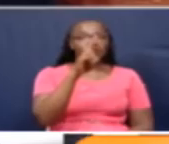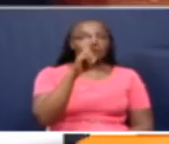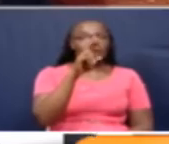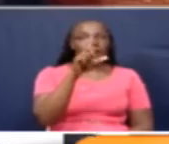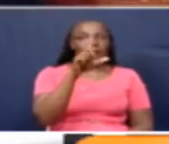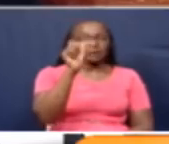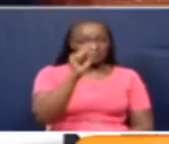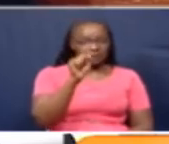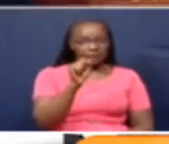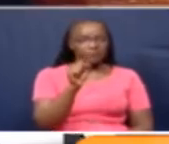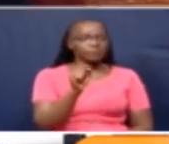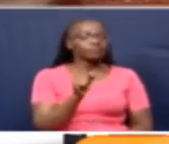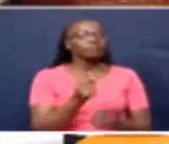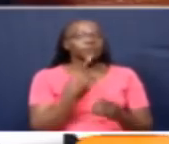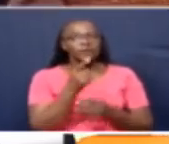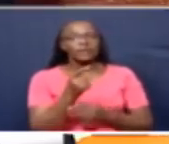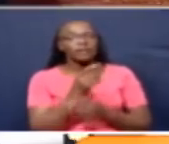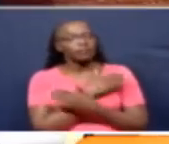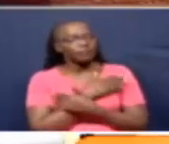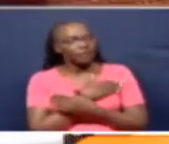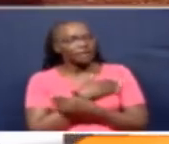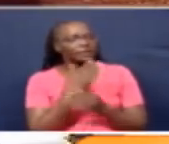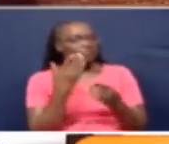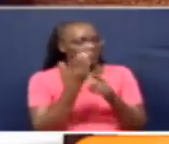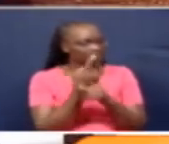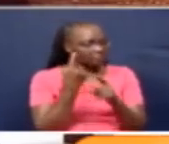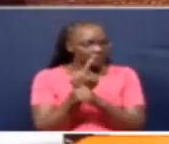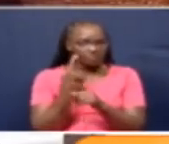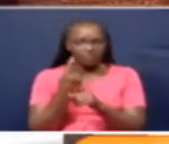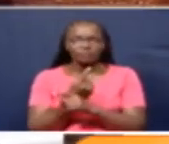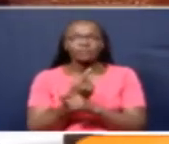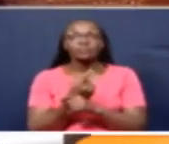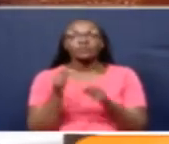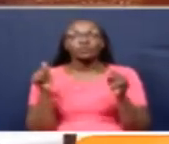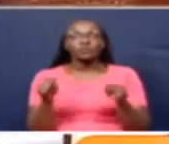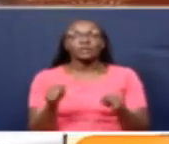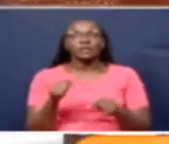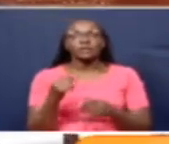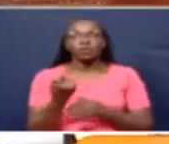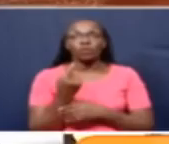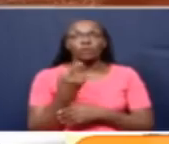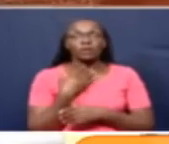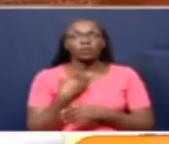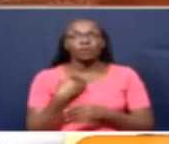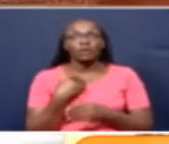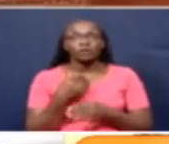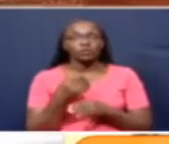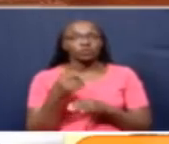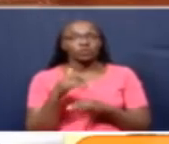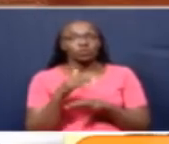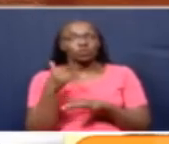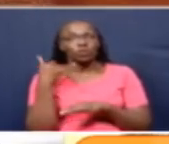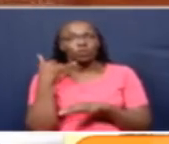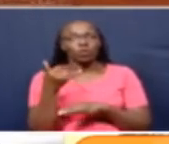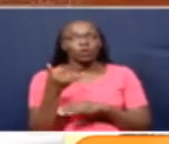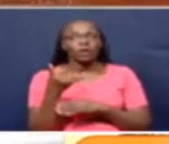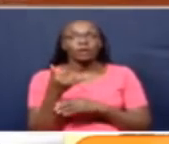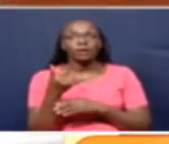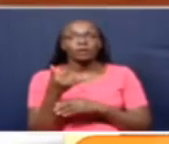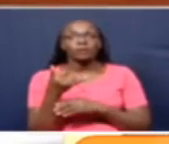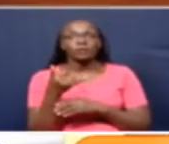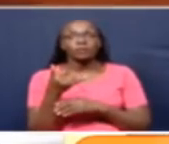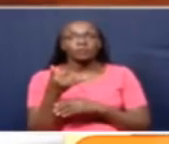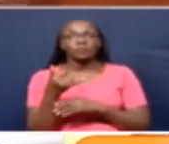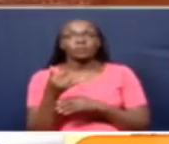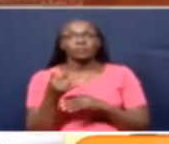There's a guy called, you know, a lot of my friends. Today, if you want to just call here, Mariah, call. Mariah. Yes. Just call. Is this